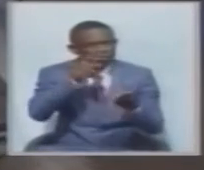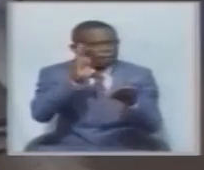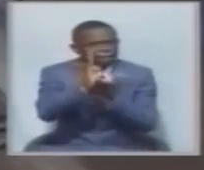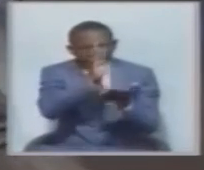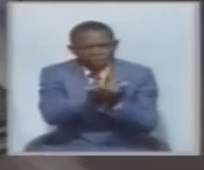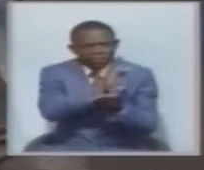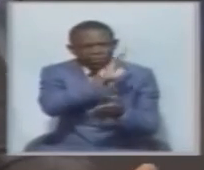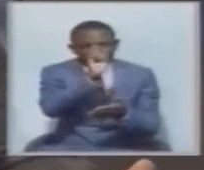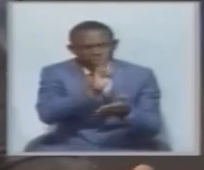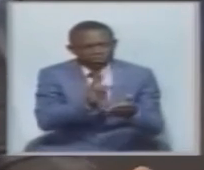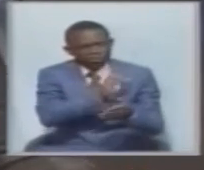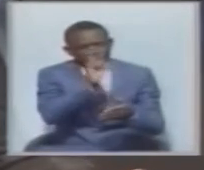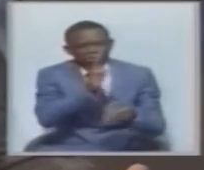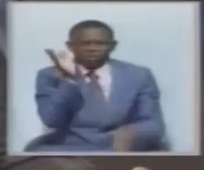billion.